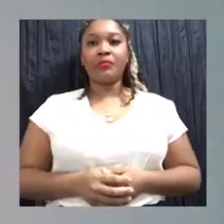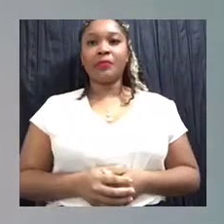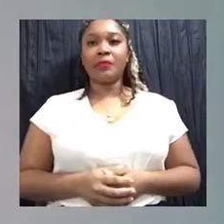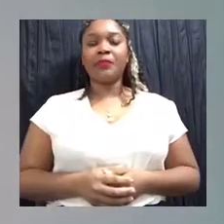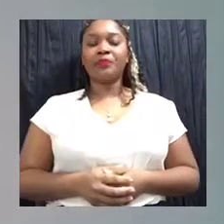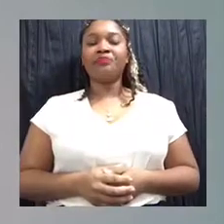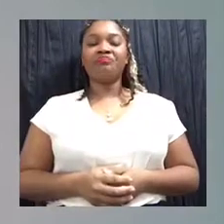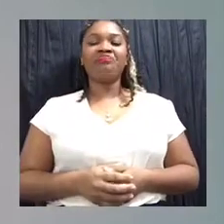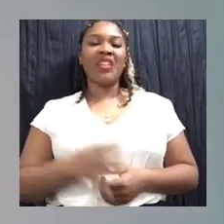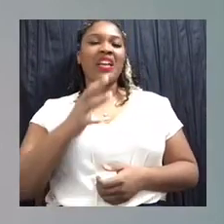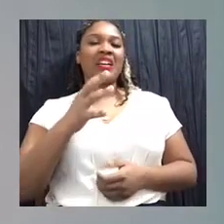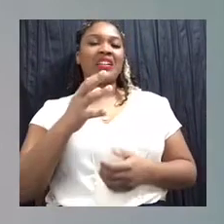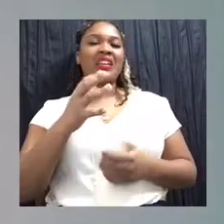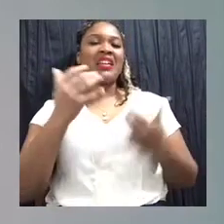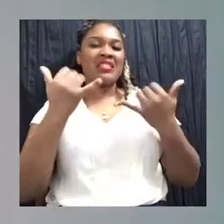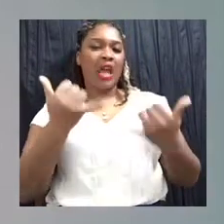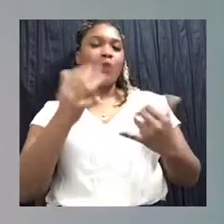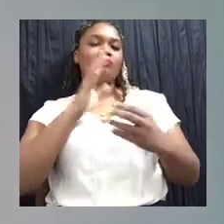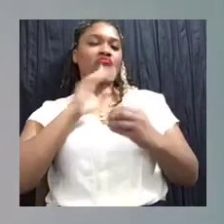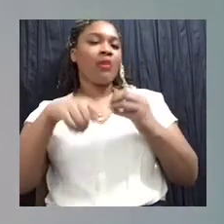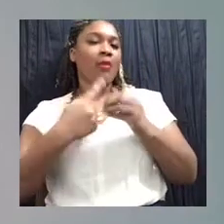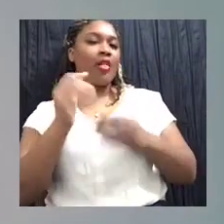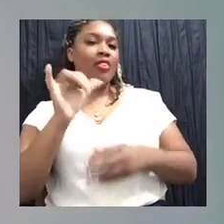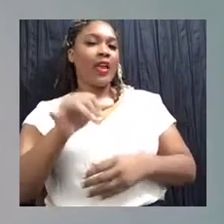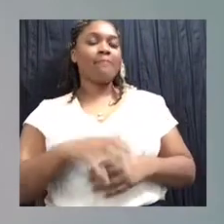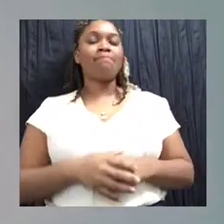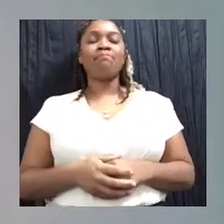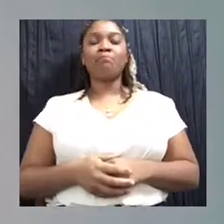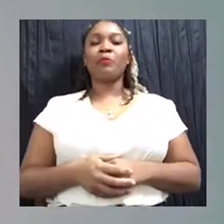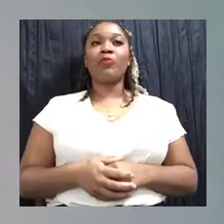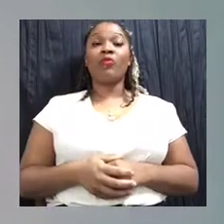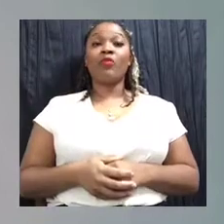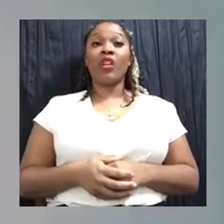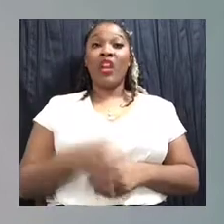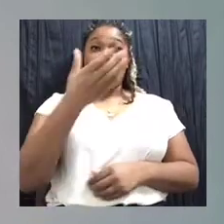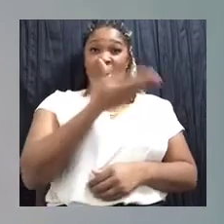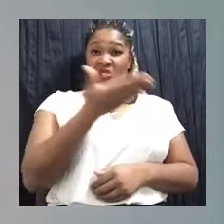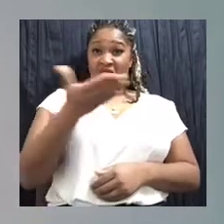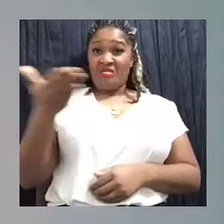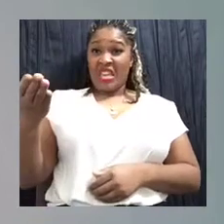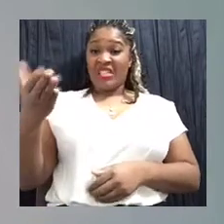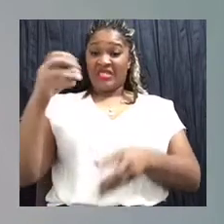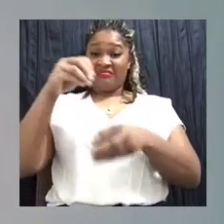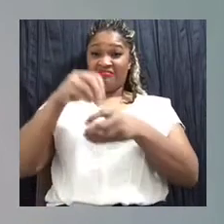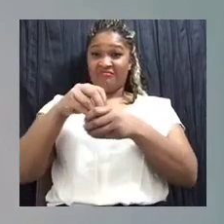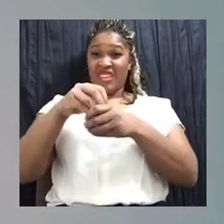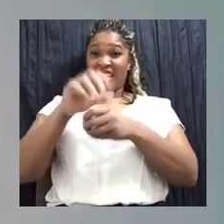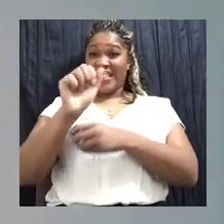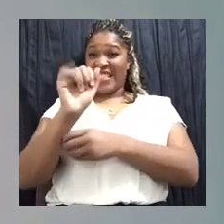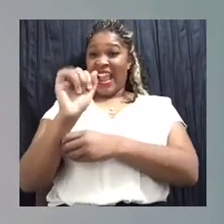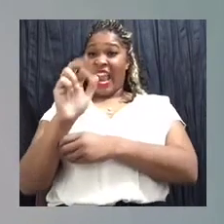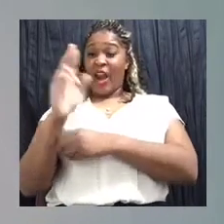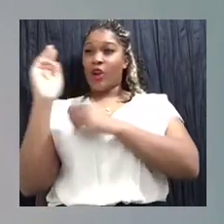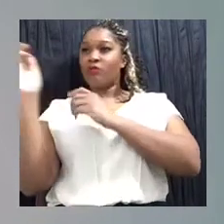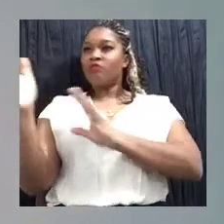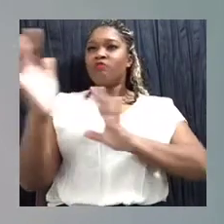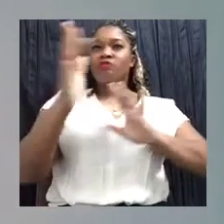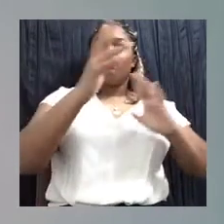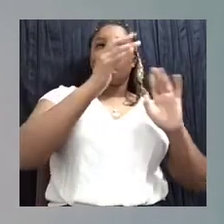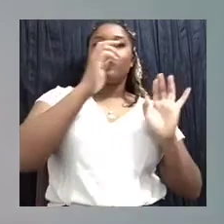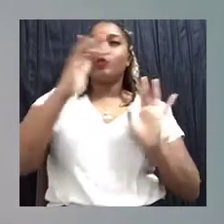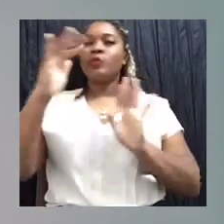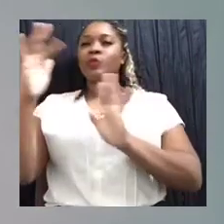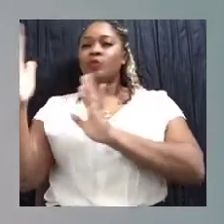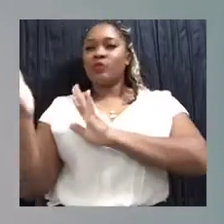Let's talk about that. There are elements in the air that are